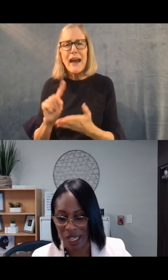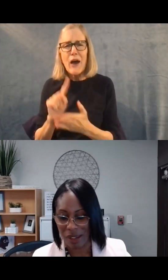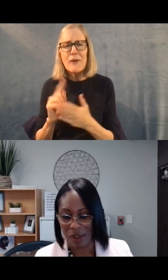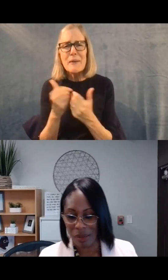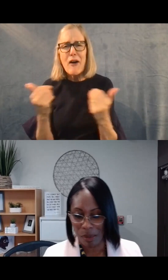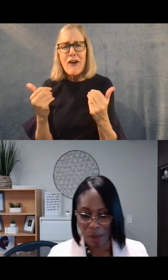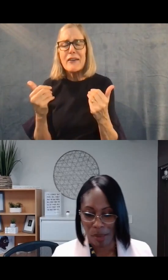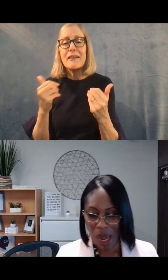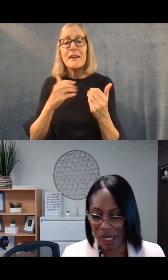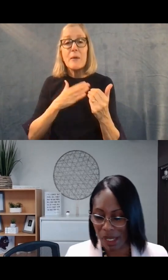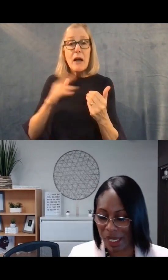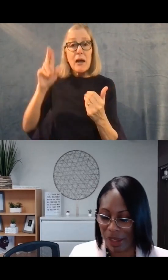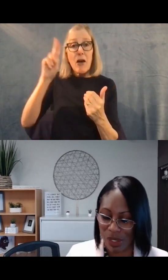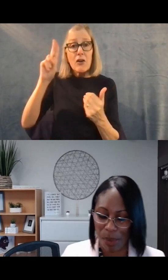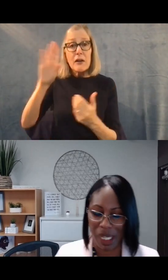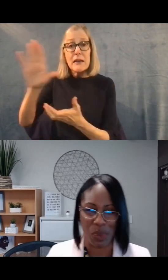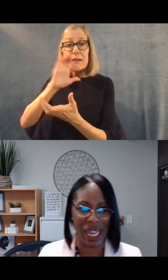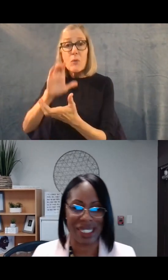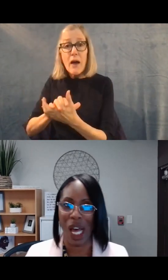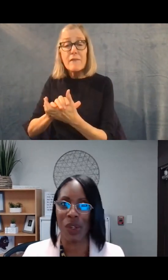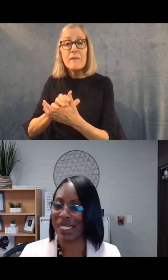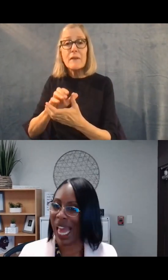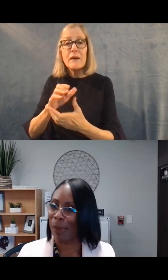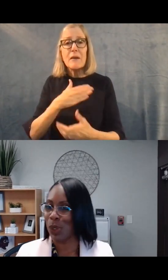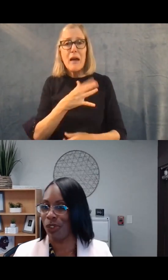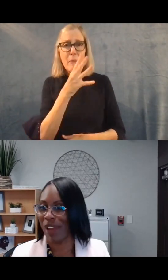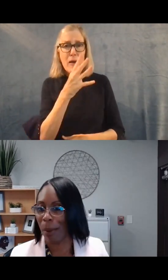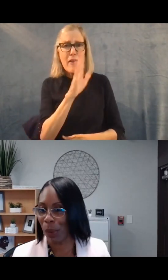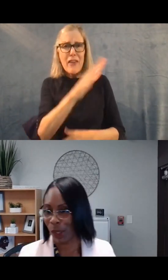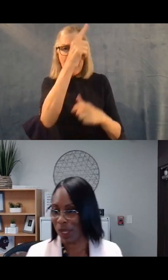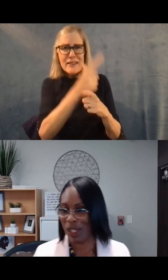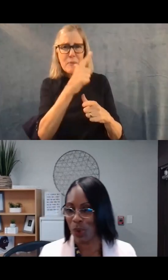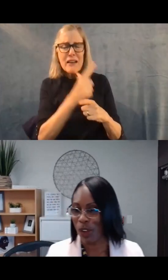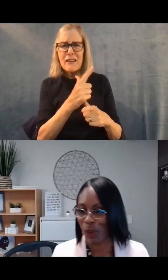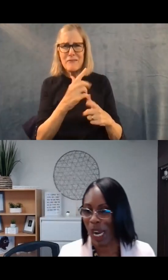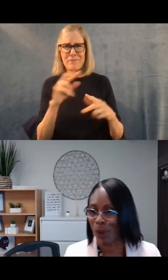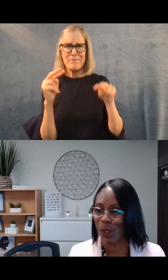wife and my mom and their siblings would ask, how does this happen to a family where